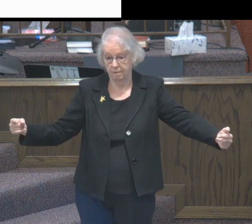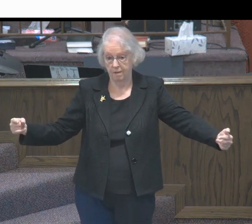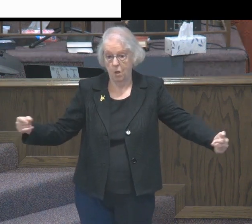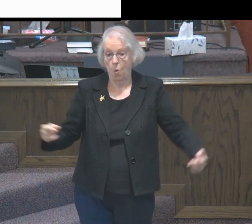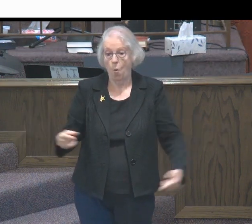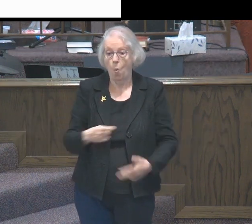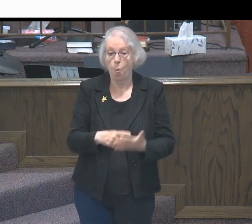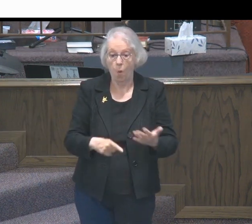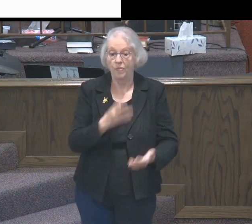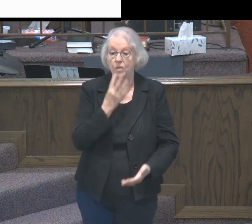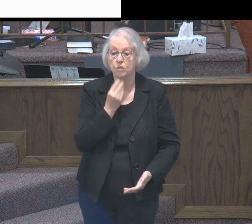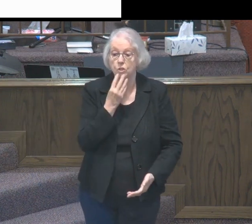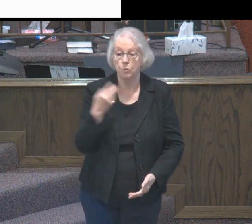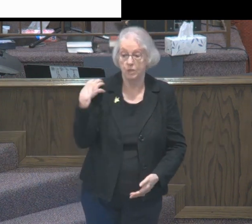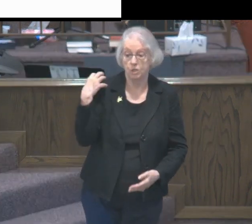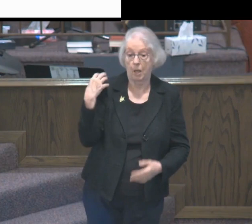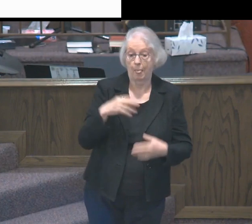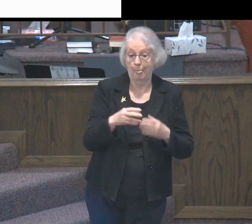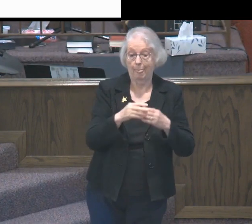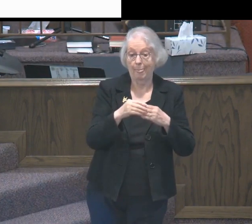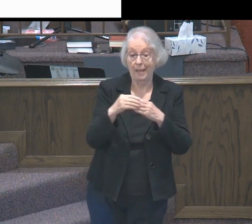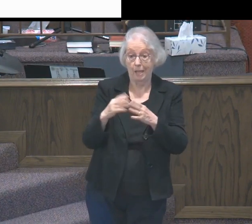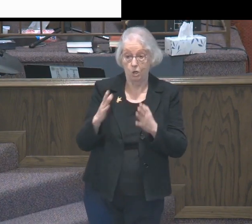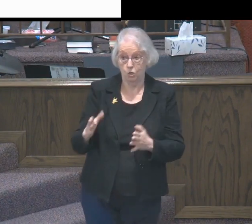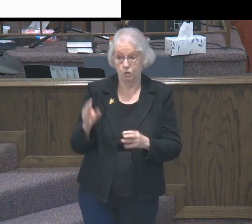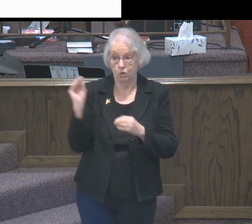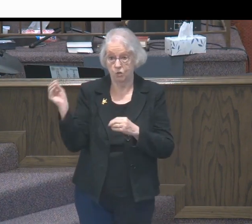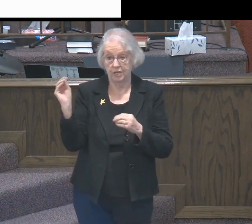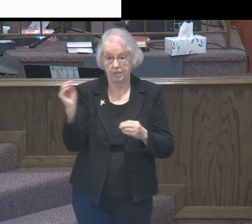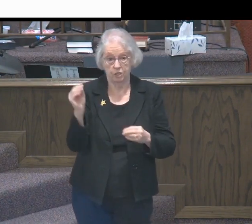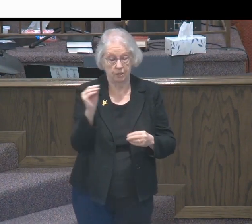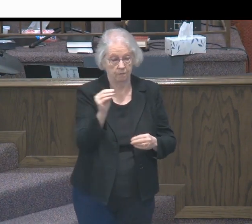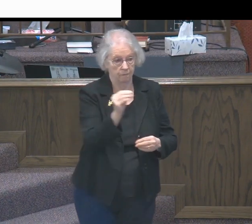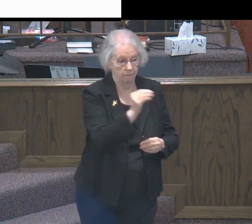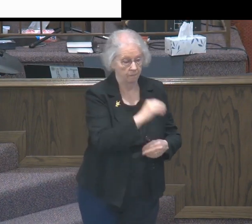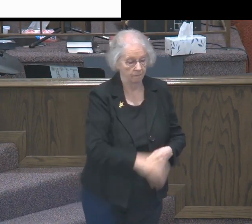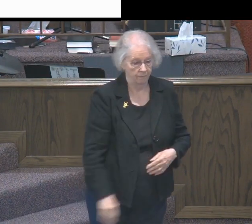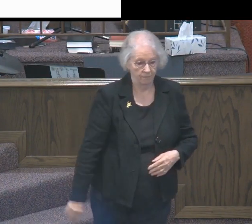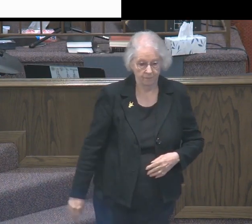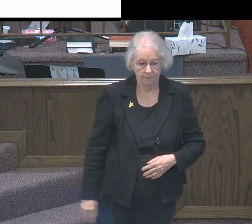my inheritance, I'm leaving to my family.